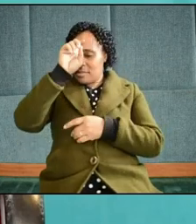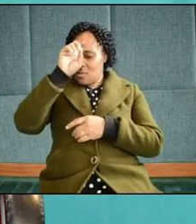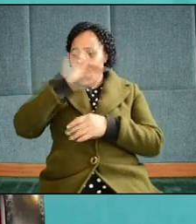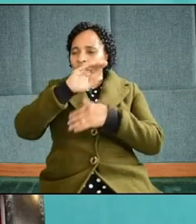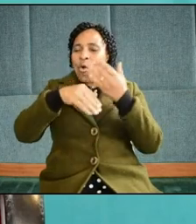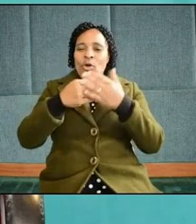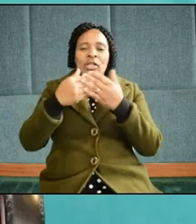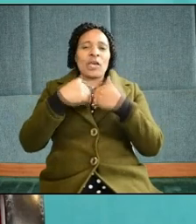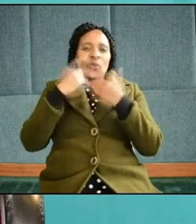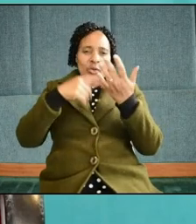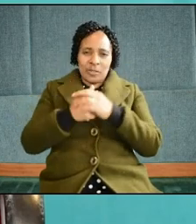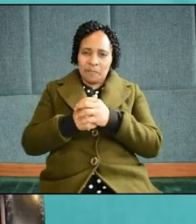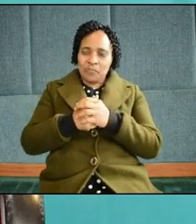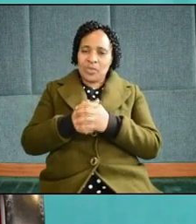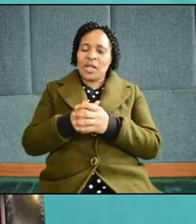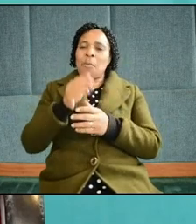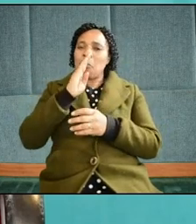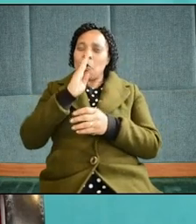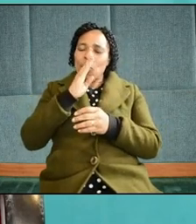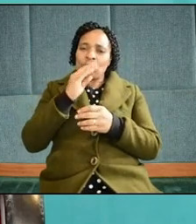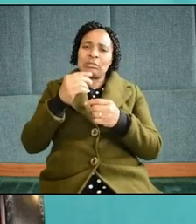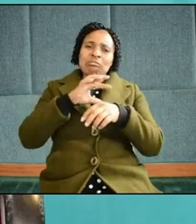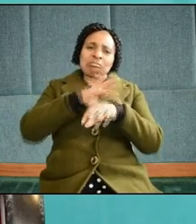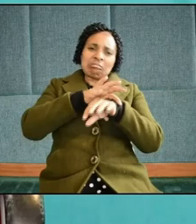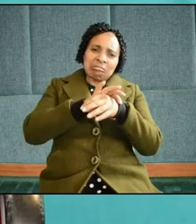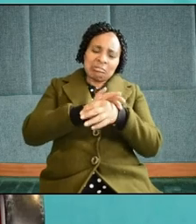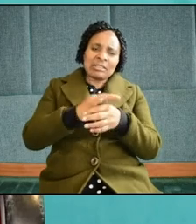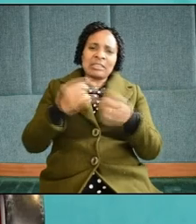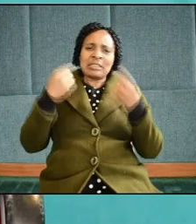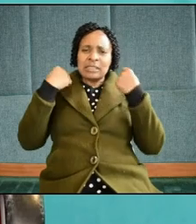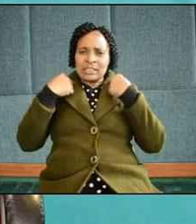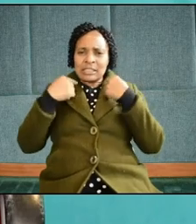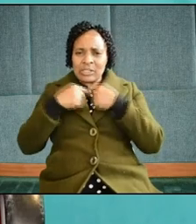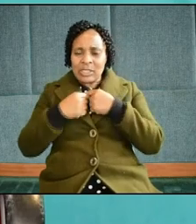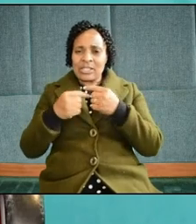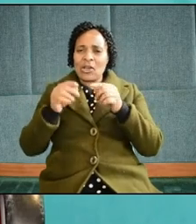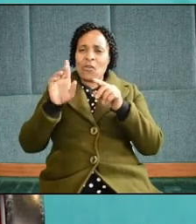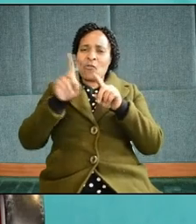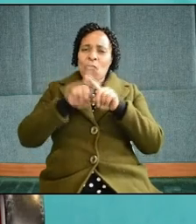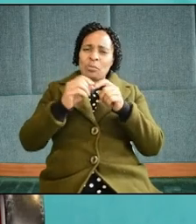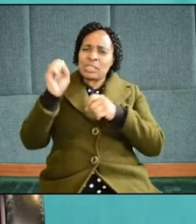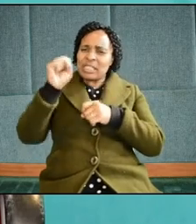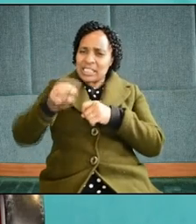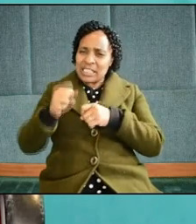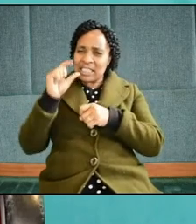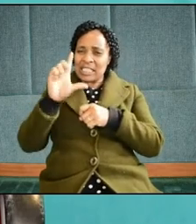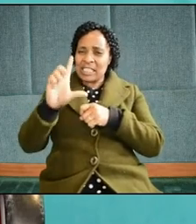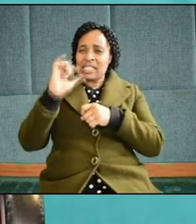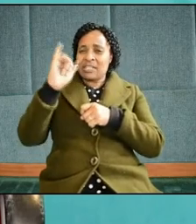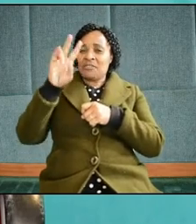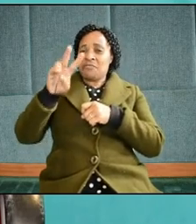had was, remember, they had borrowed jewels of gold and silver from the Egyptians, and they had